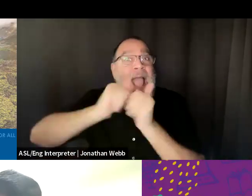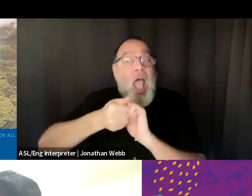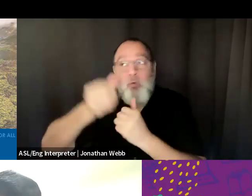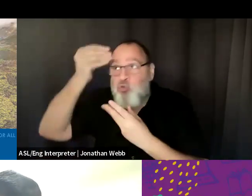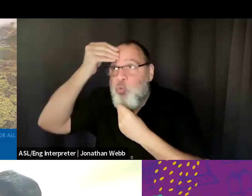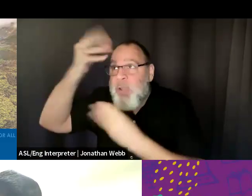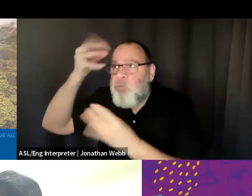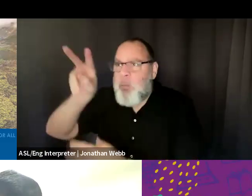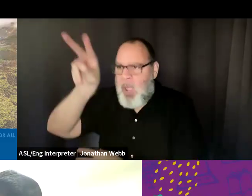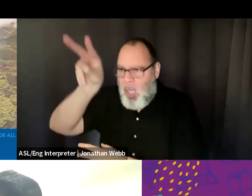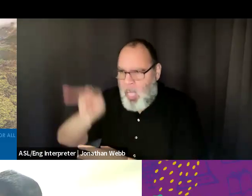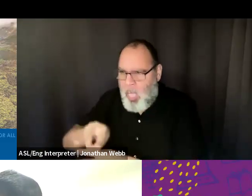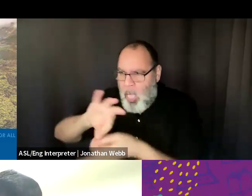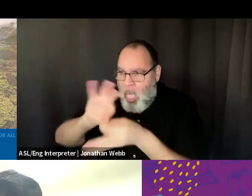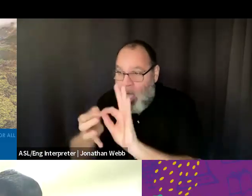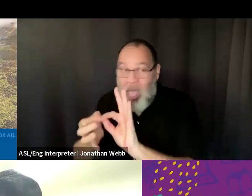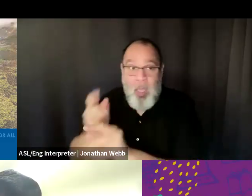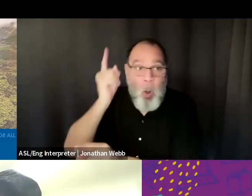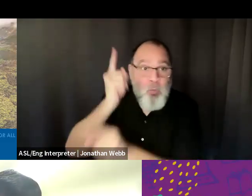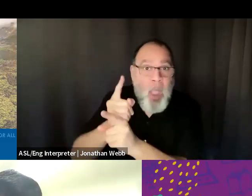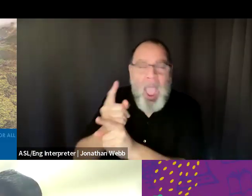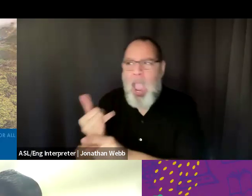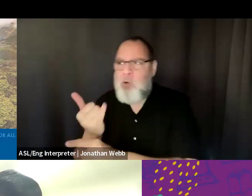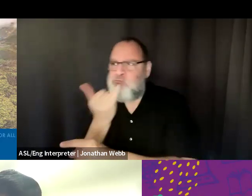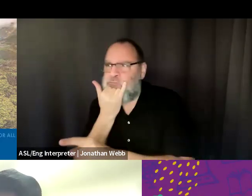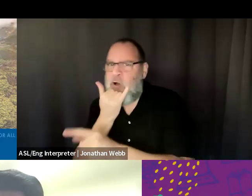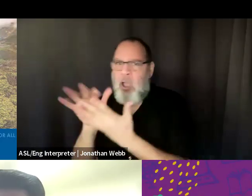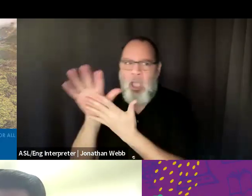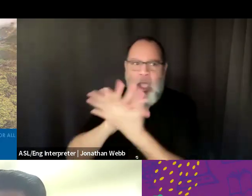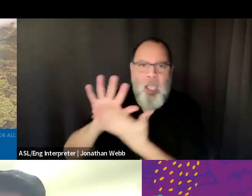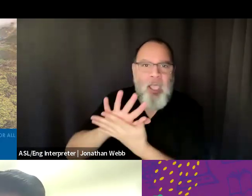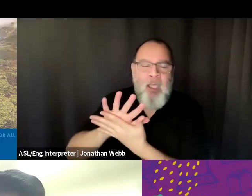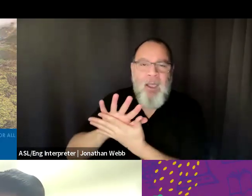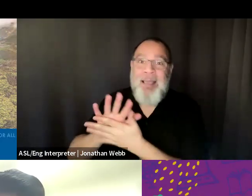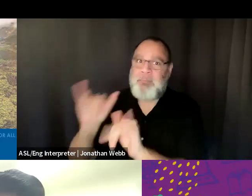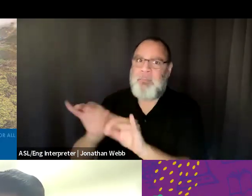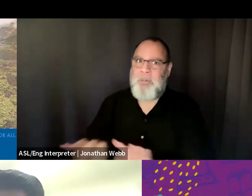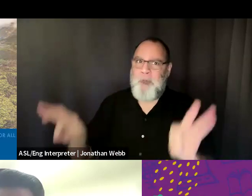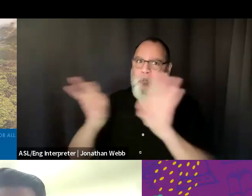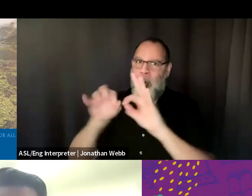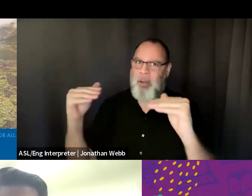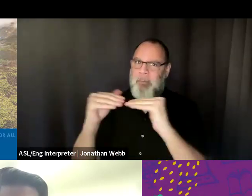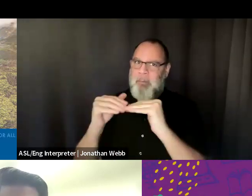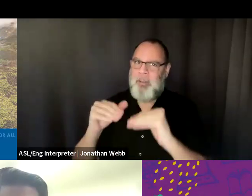information online that kids are coming across, learning how to be a smart